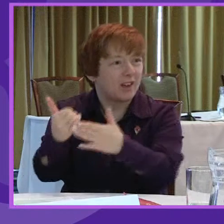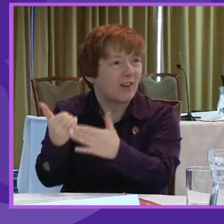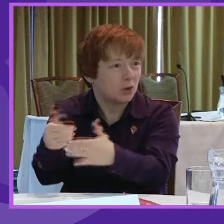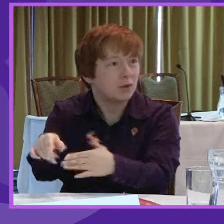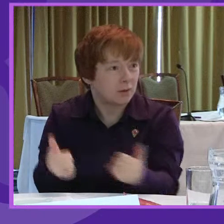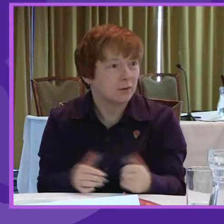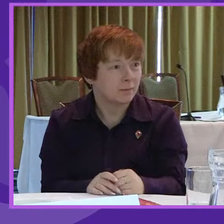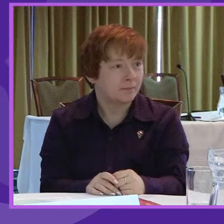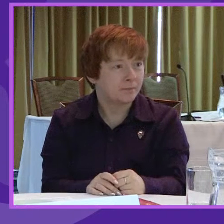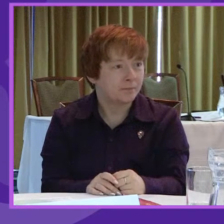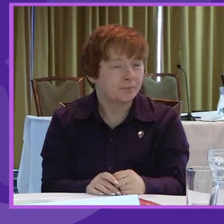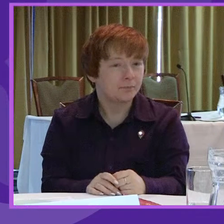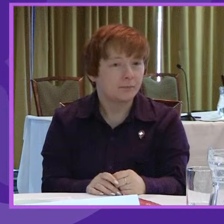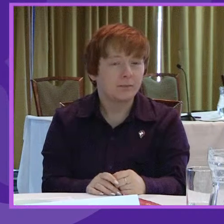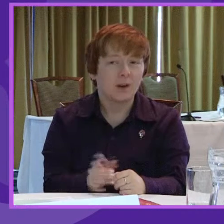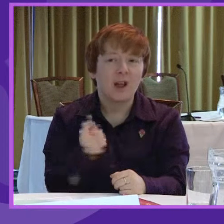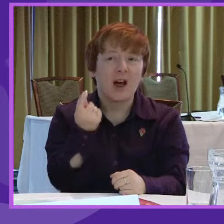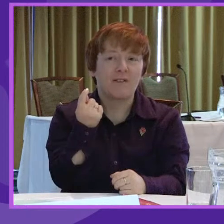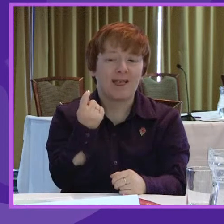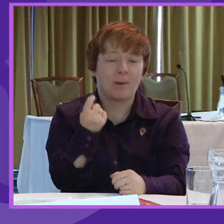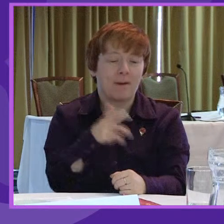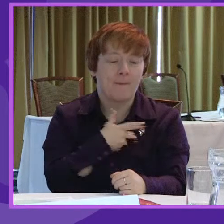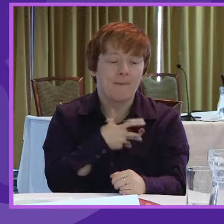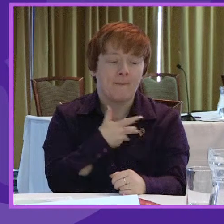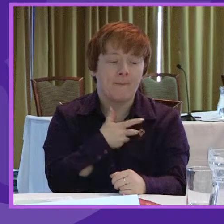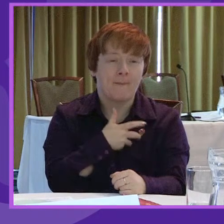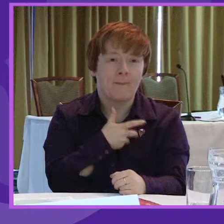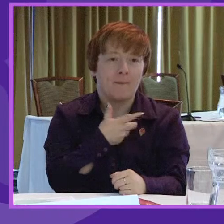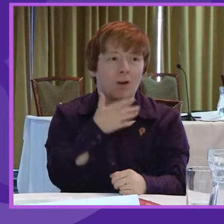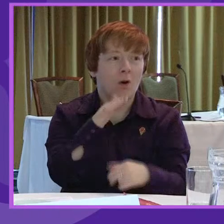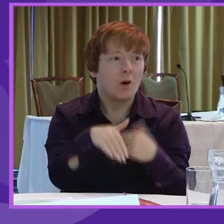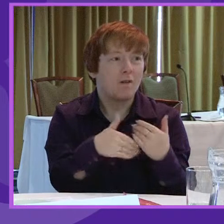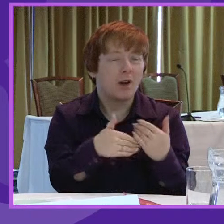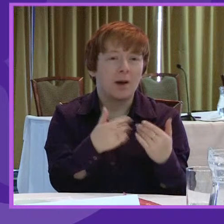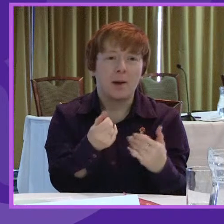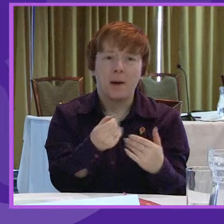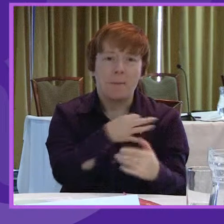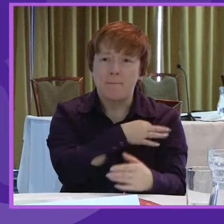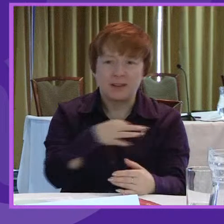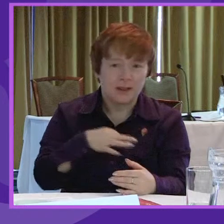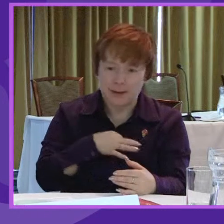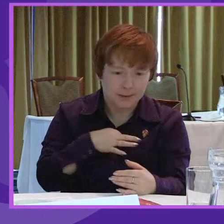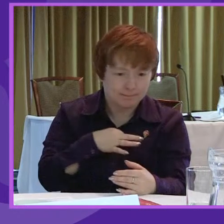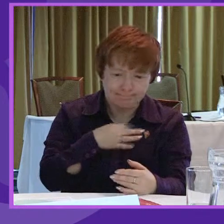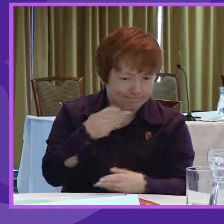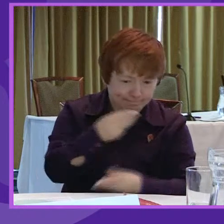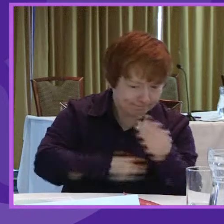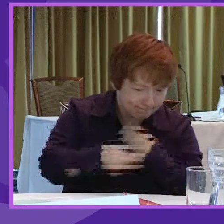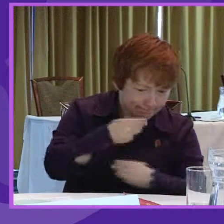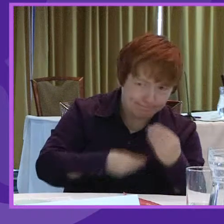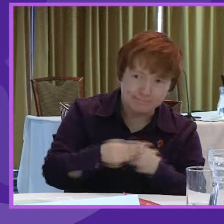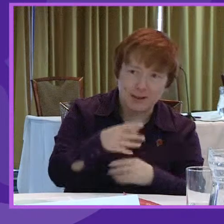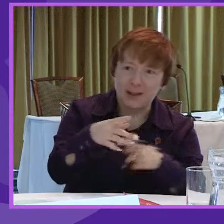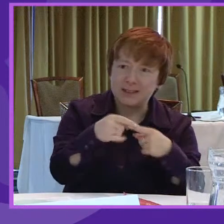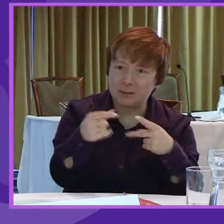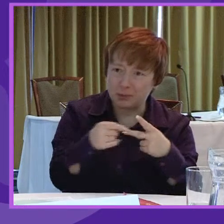Right, I have a bit of a bee. Do I have a bee in my bonnet? I think I do have a bee in my bonnet about medically unexplained symptoms, so I'm going to indulge that